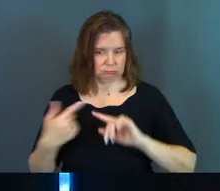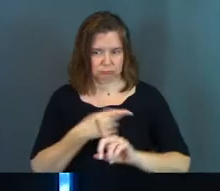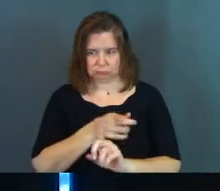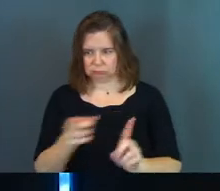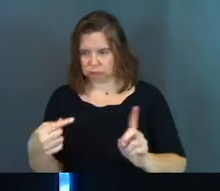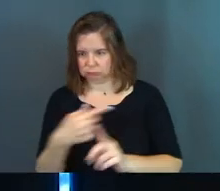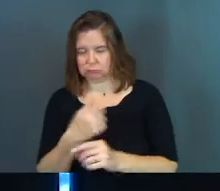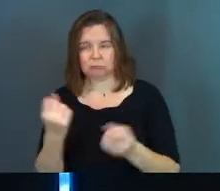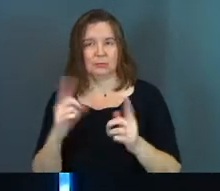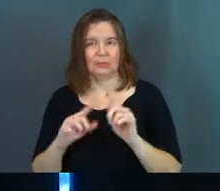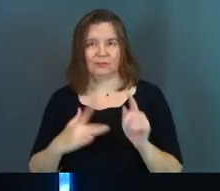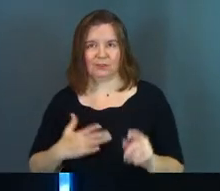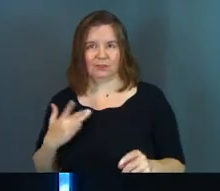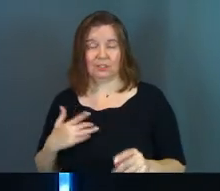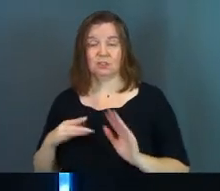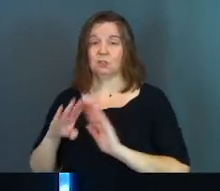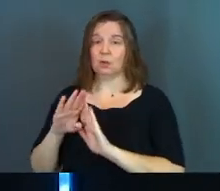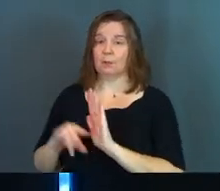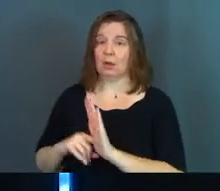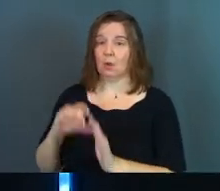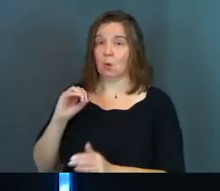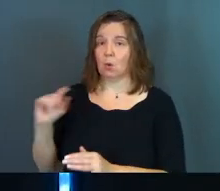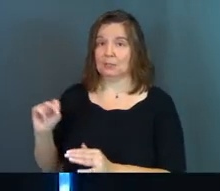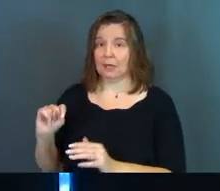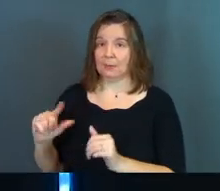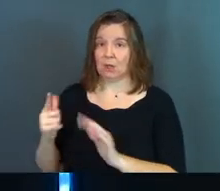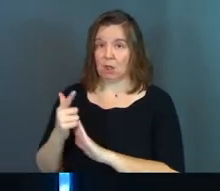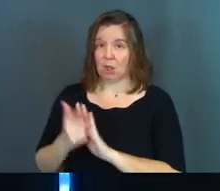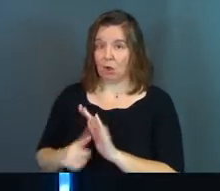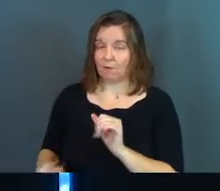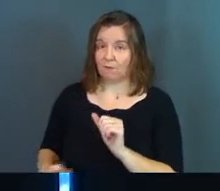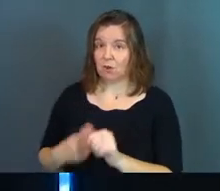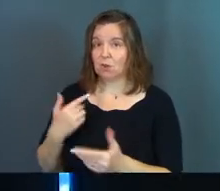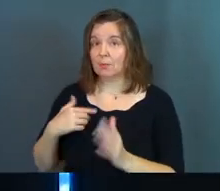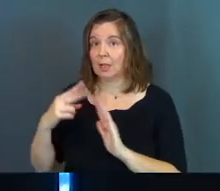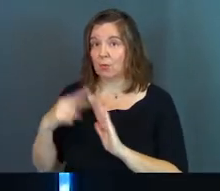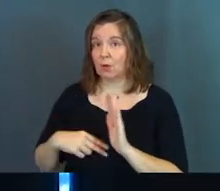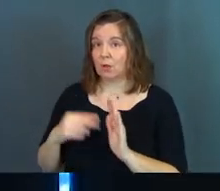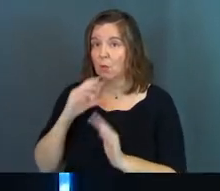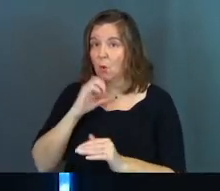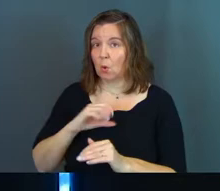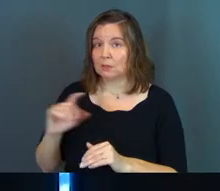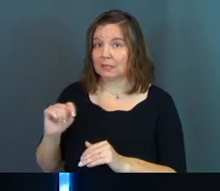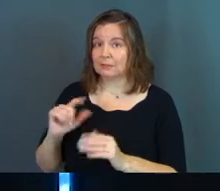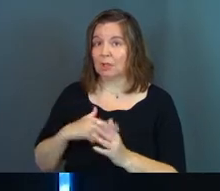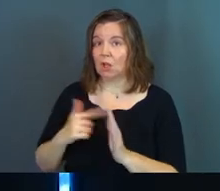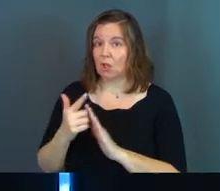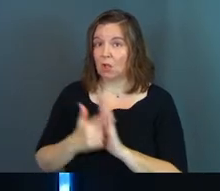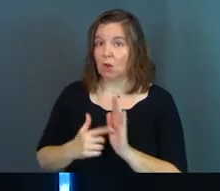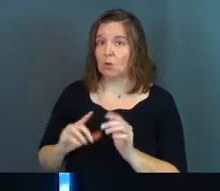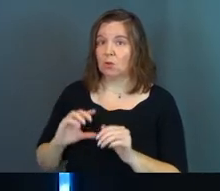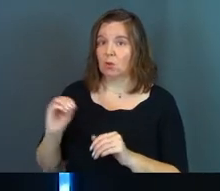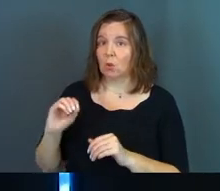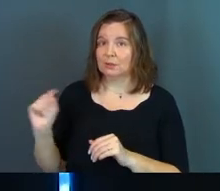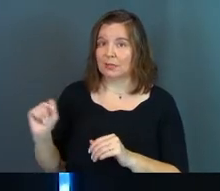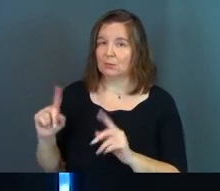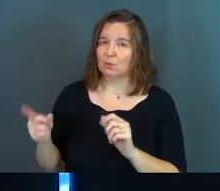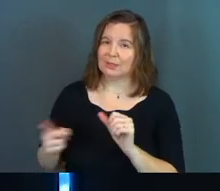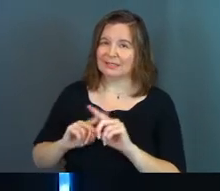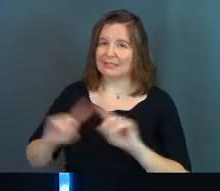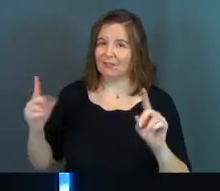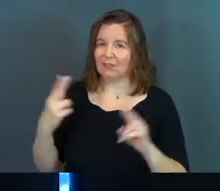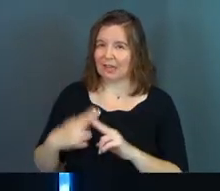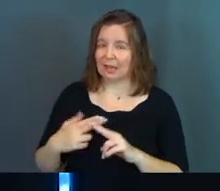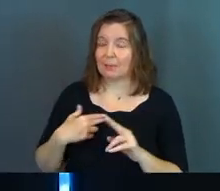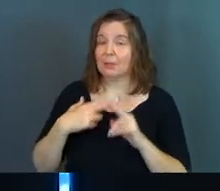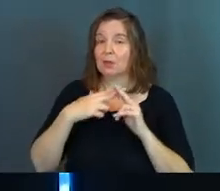have different feelings about it. So some background on the Old Testament law. First off, you may have read about the Old Testament law through a different name, okay? When you read